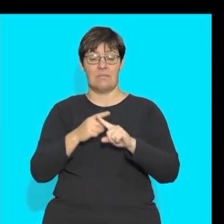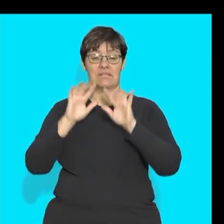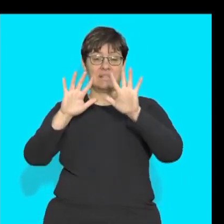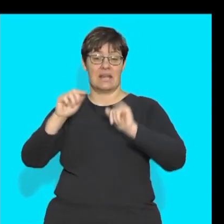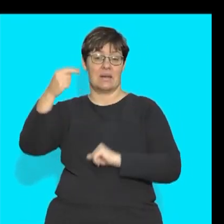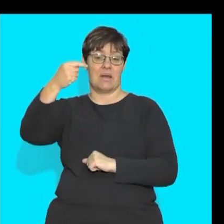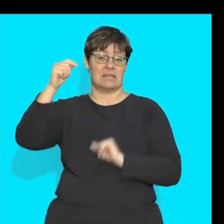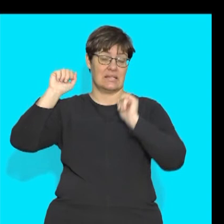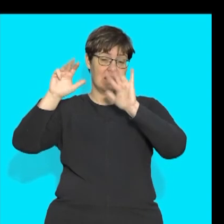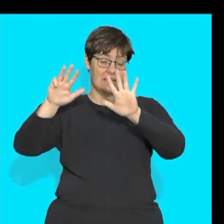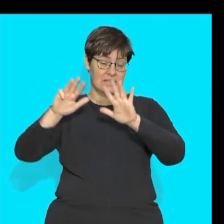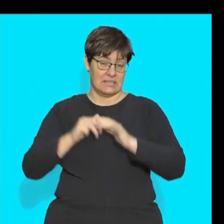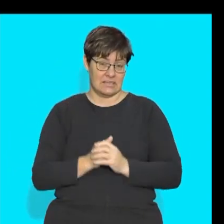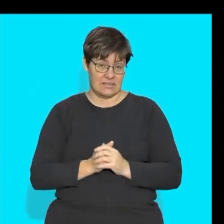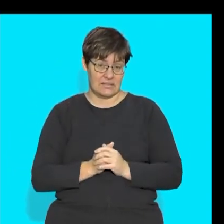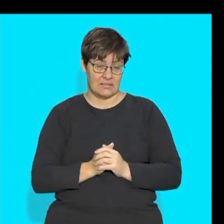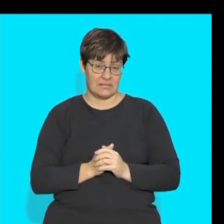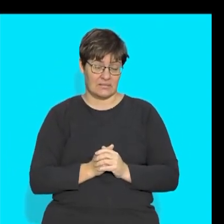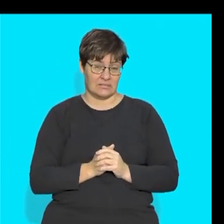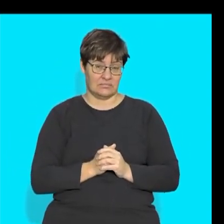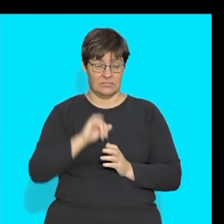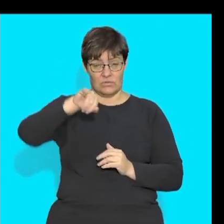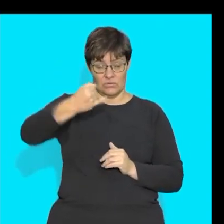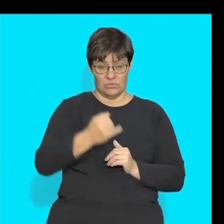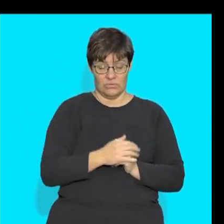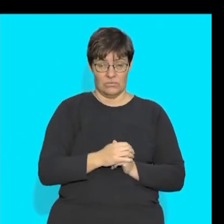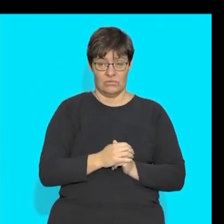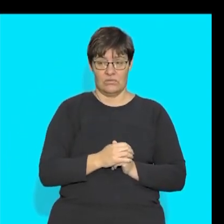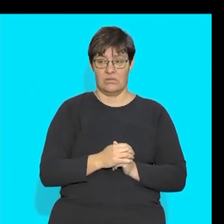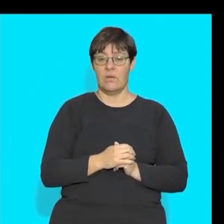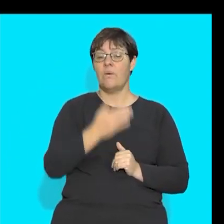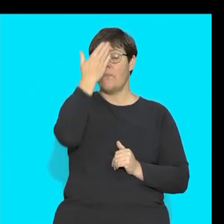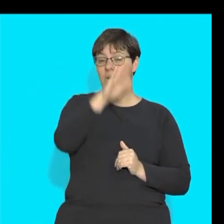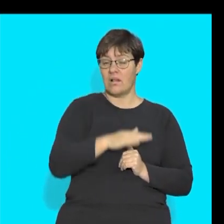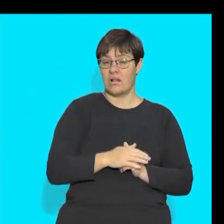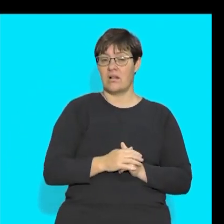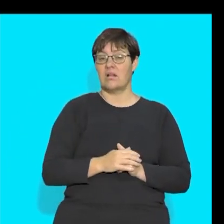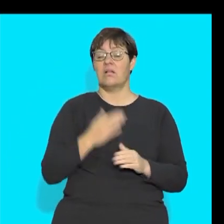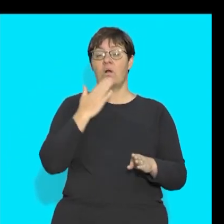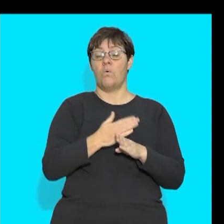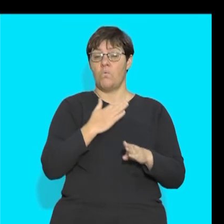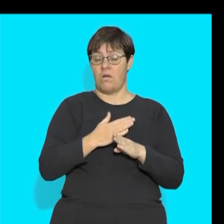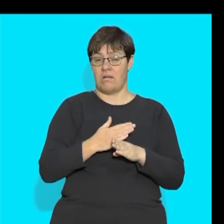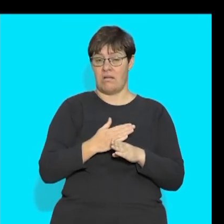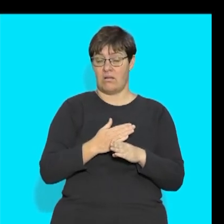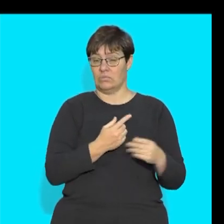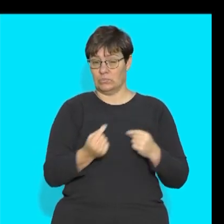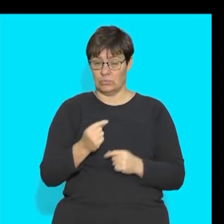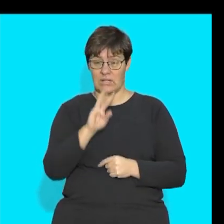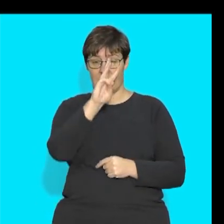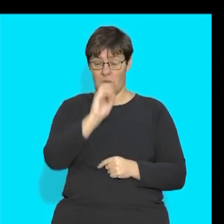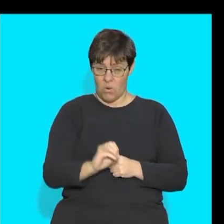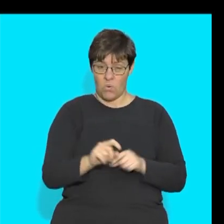5,525 times 10 to the minus 19 joules. We know that the work